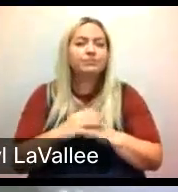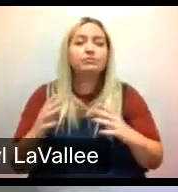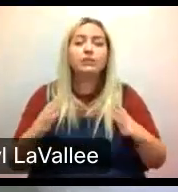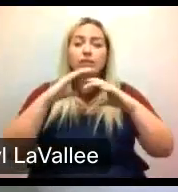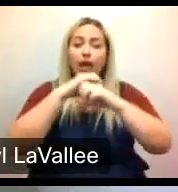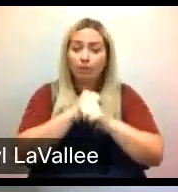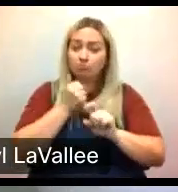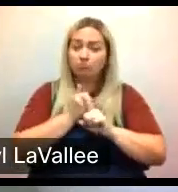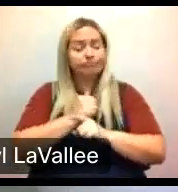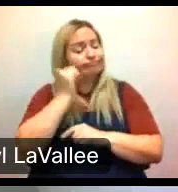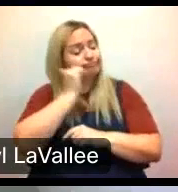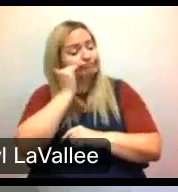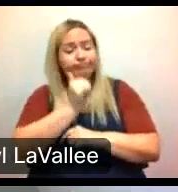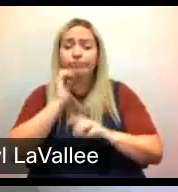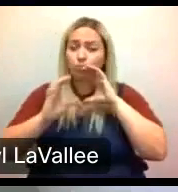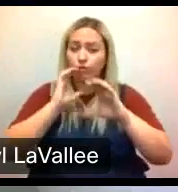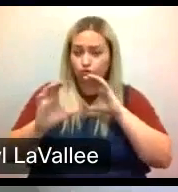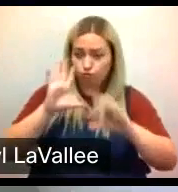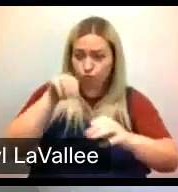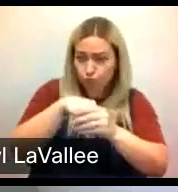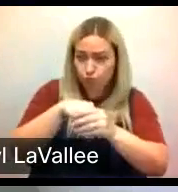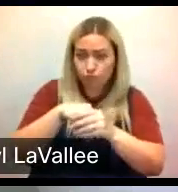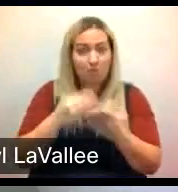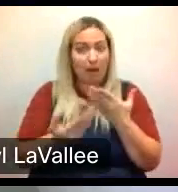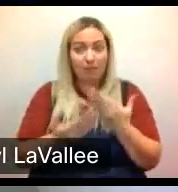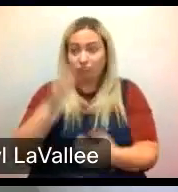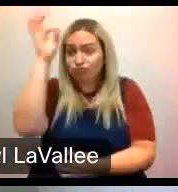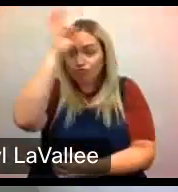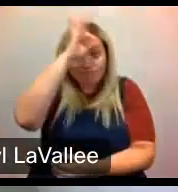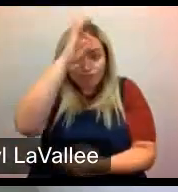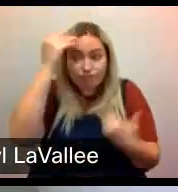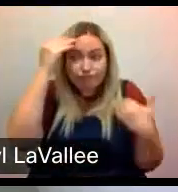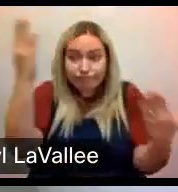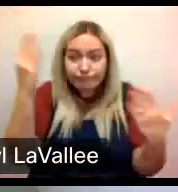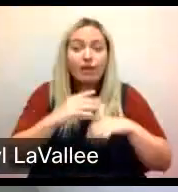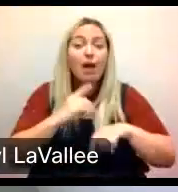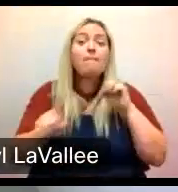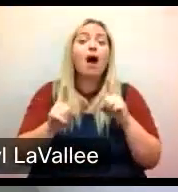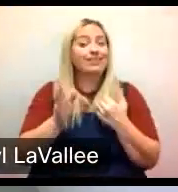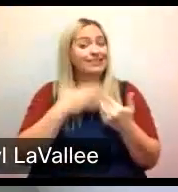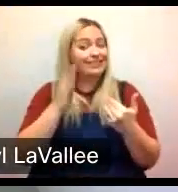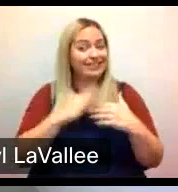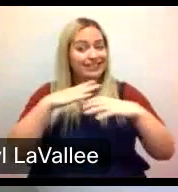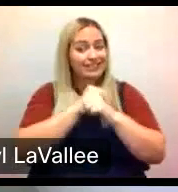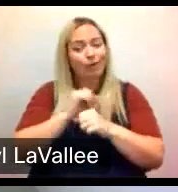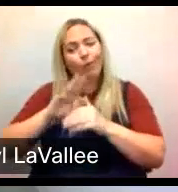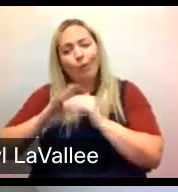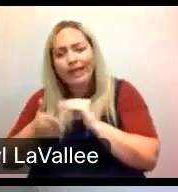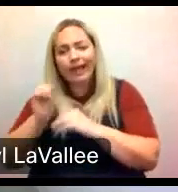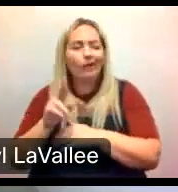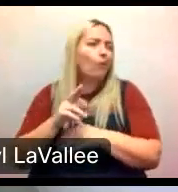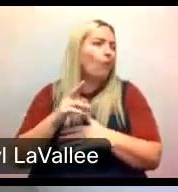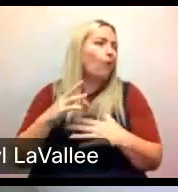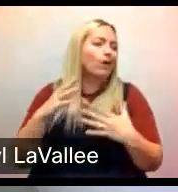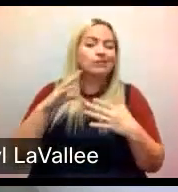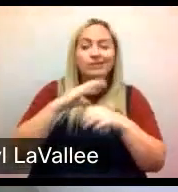is part of our daily communication, which we may or may not have realized. Of course, it's much easier to summarize our weekend or maybe summarize a